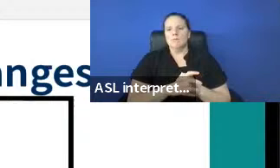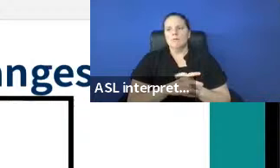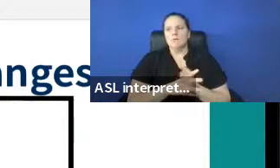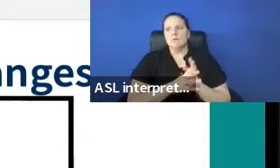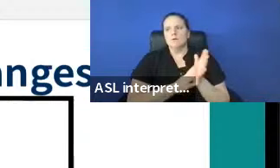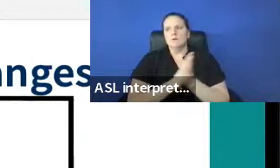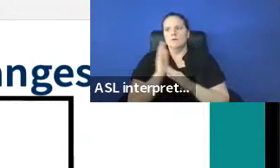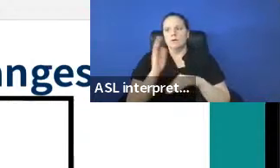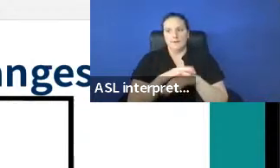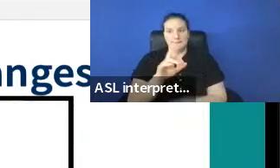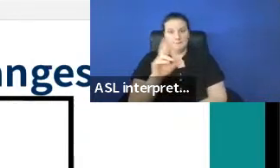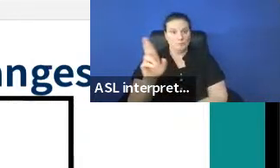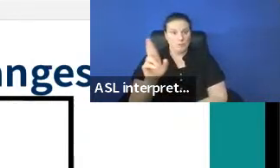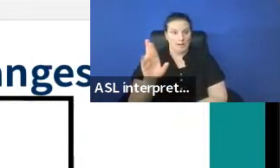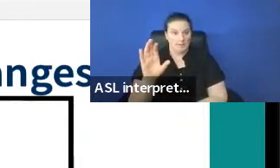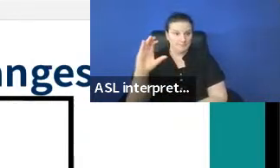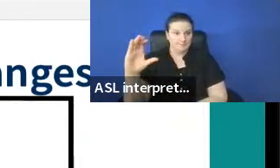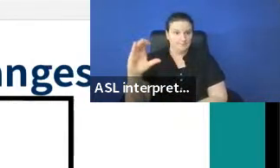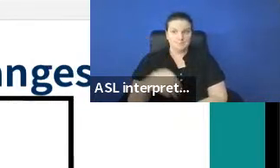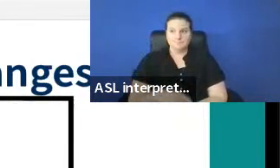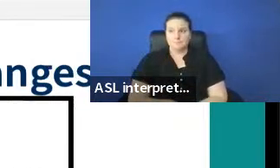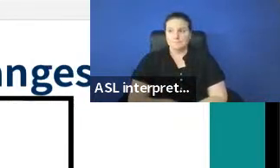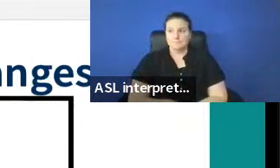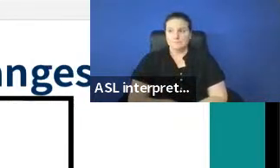The one on the right is